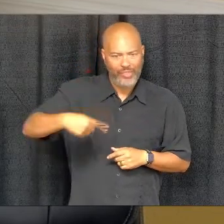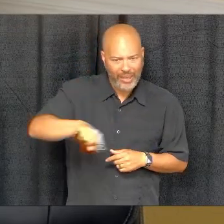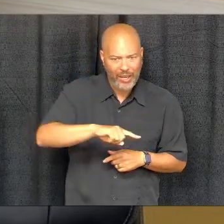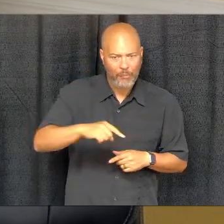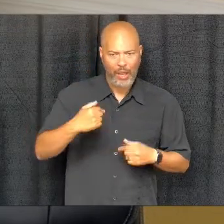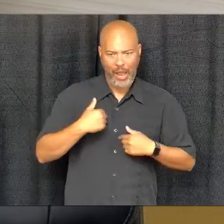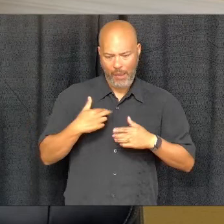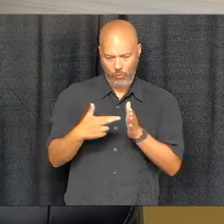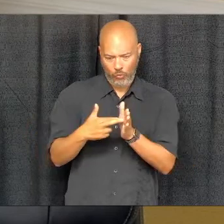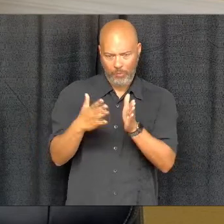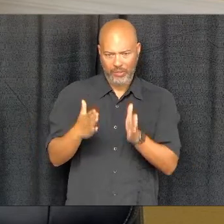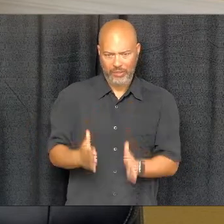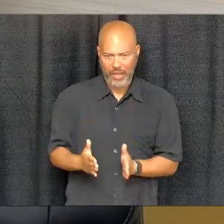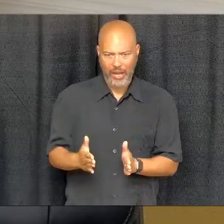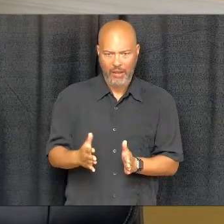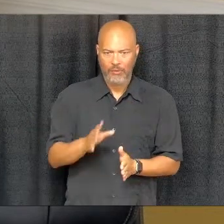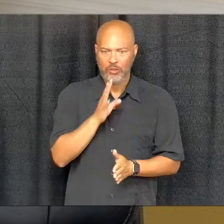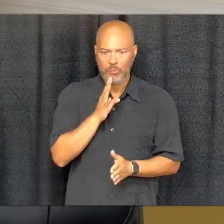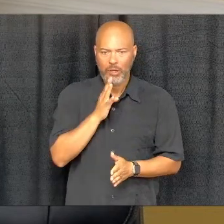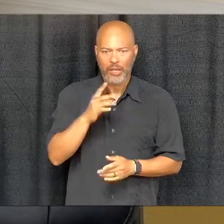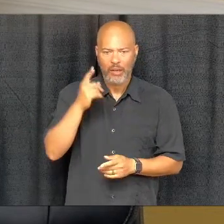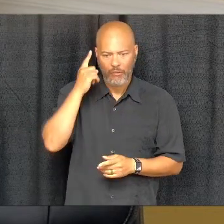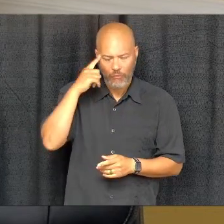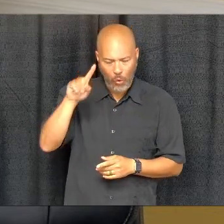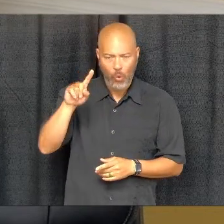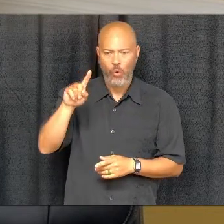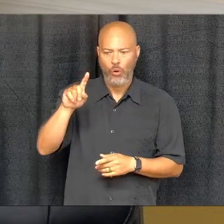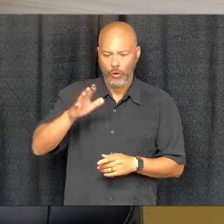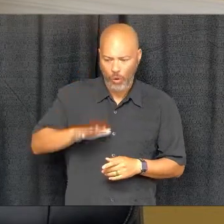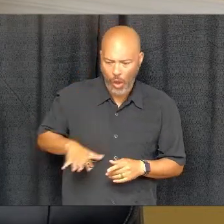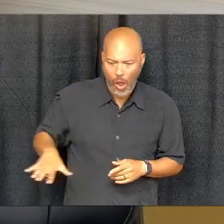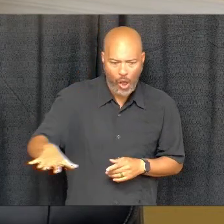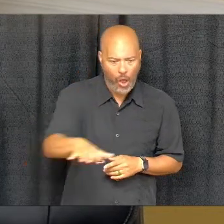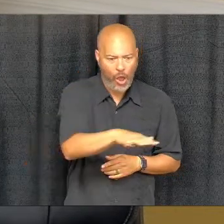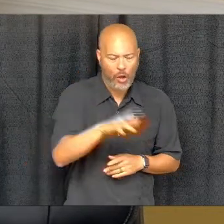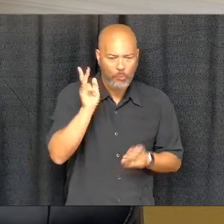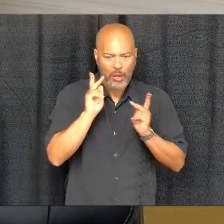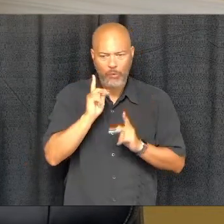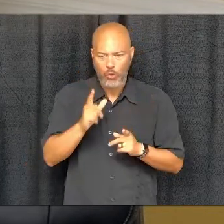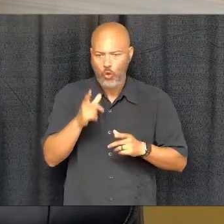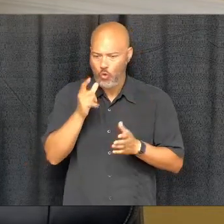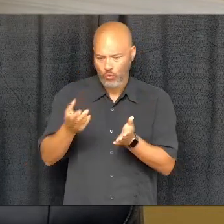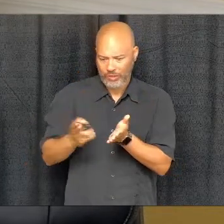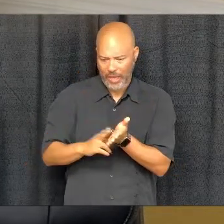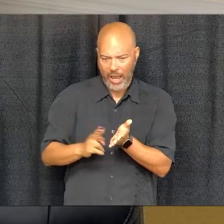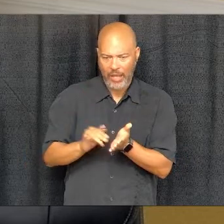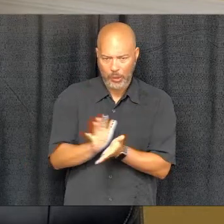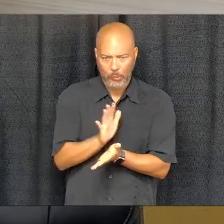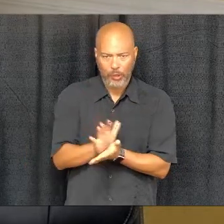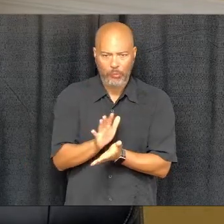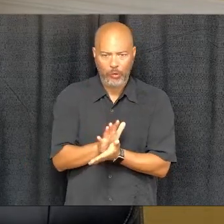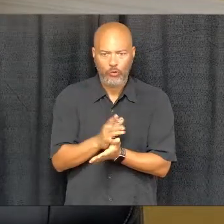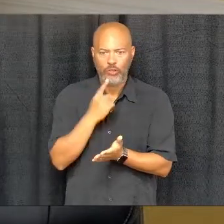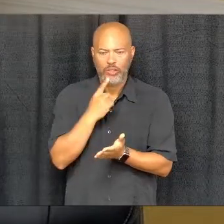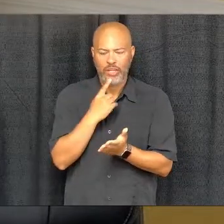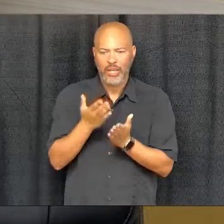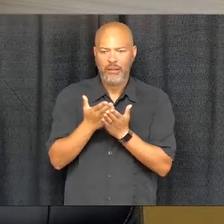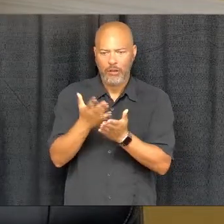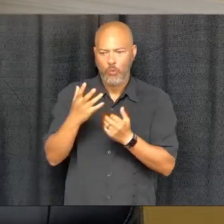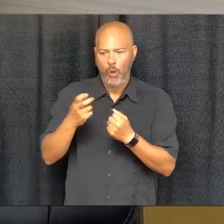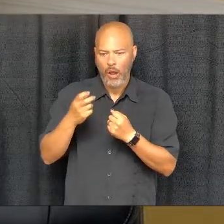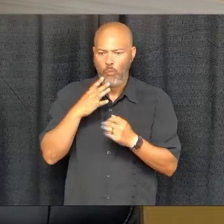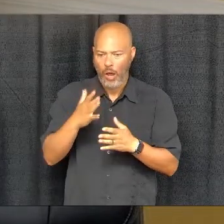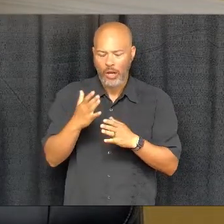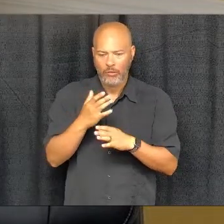the council person and speak on the behalf of these citizens who signed the petition to save a